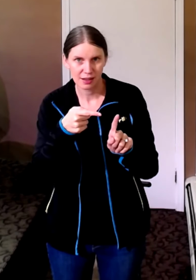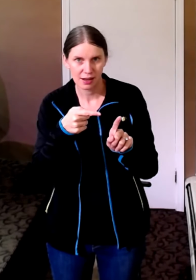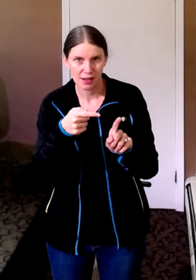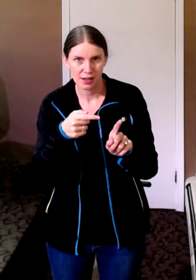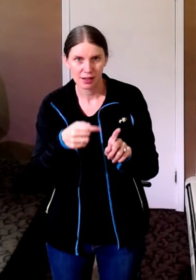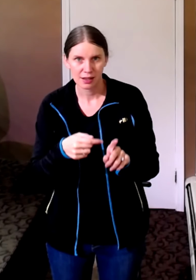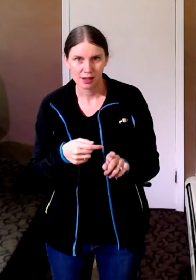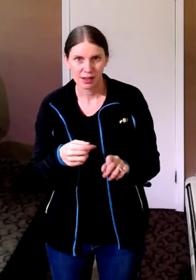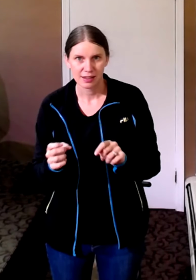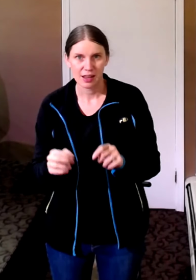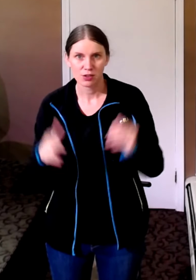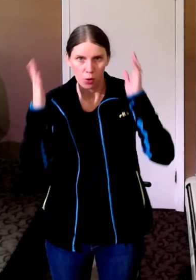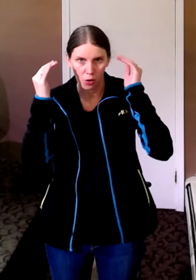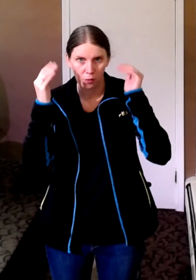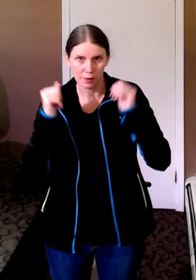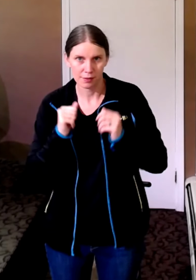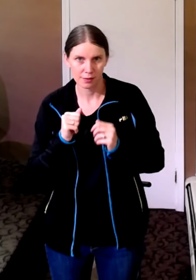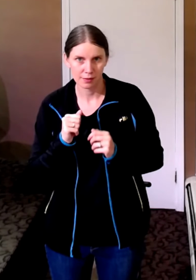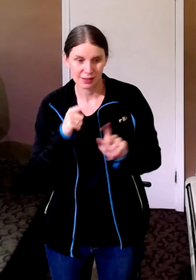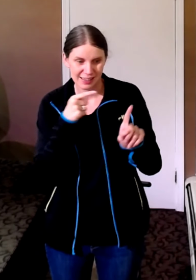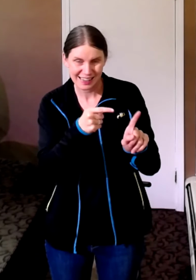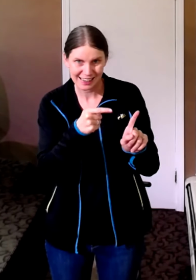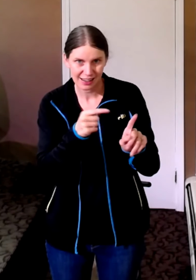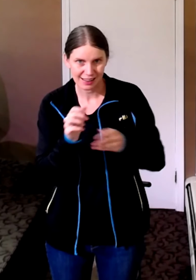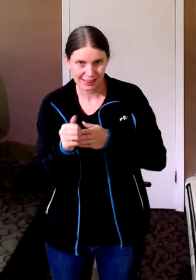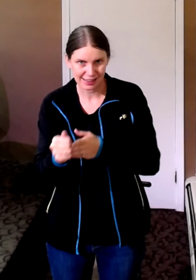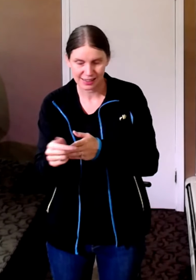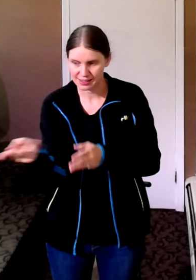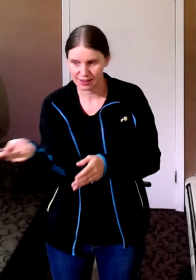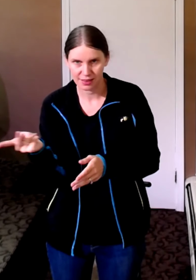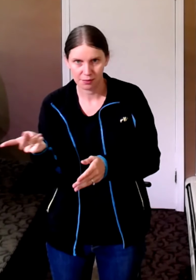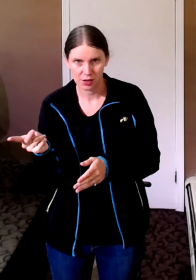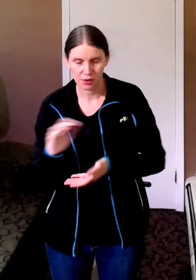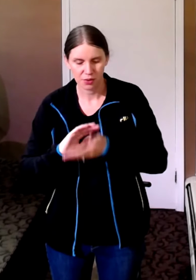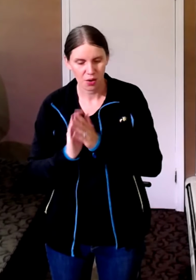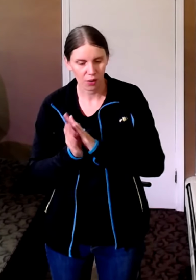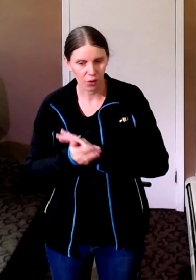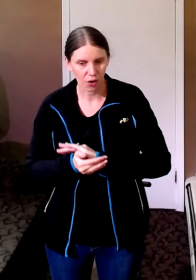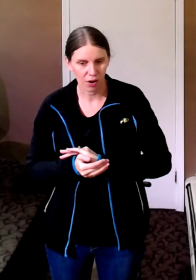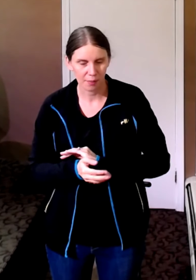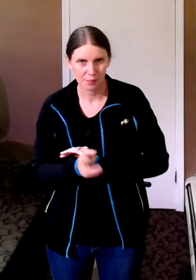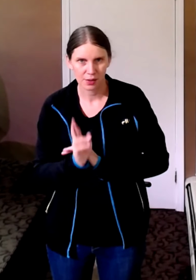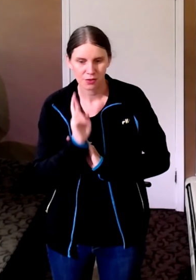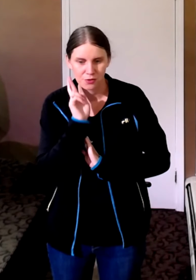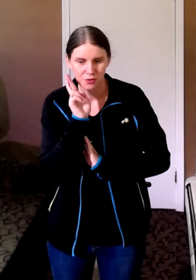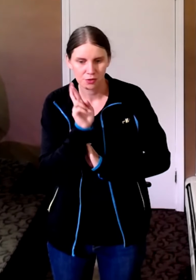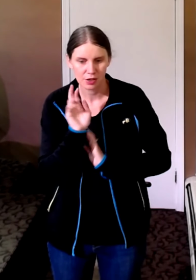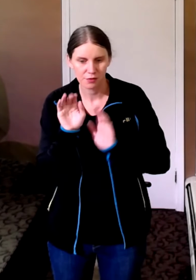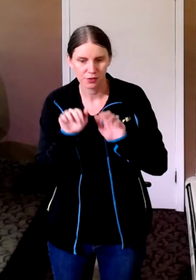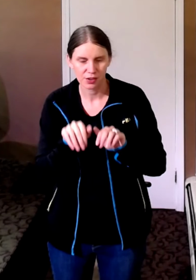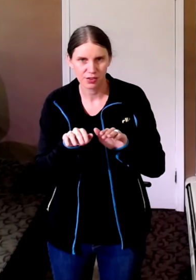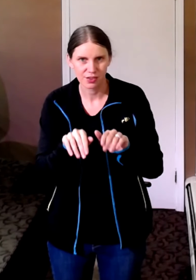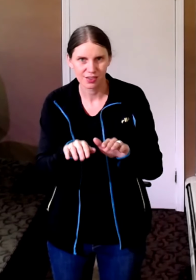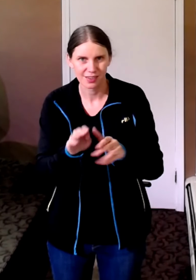hope. That is the one that leads them to the calm, clear waters, and the one that leads